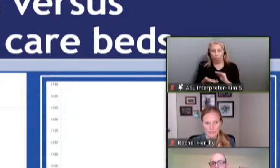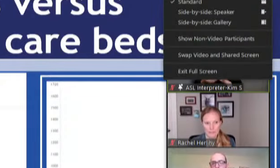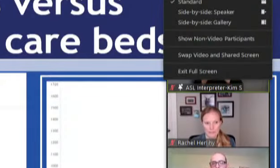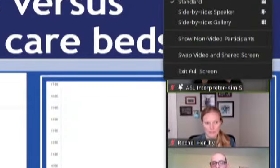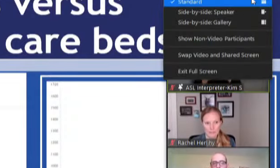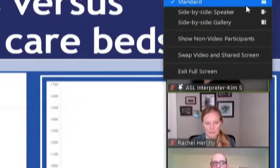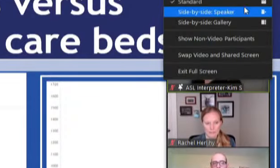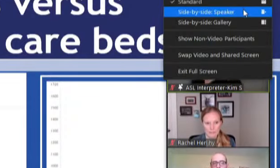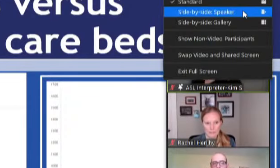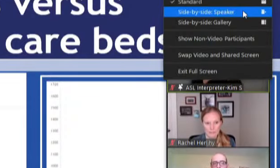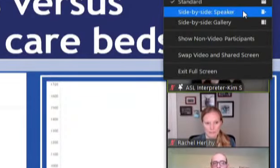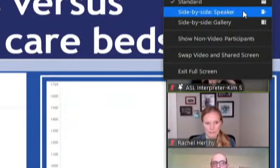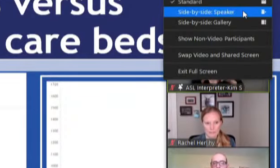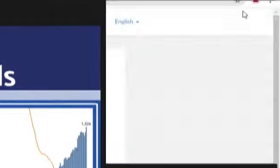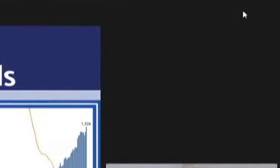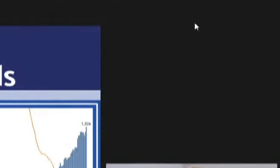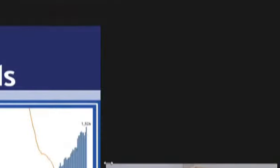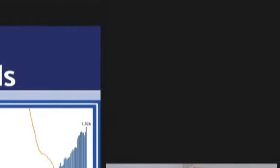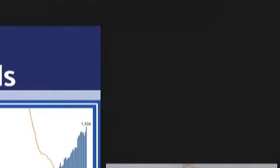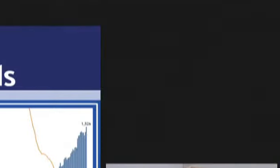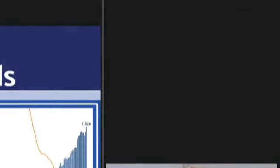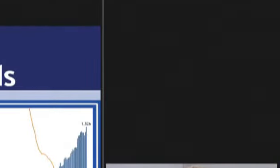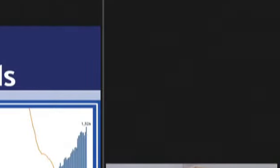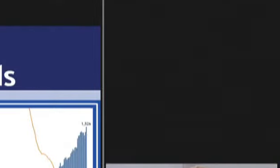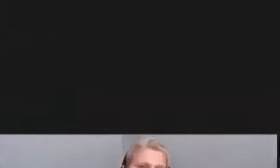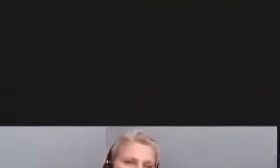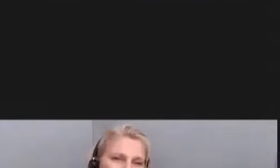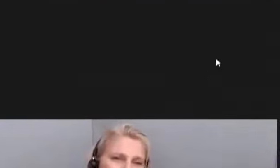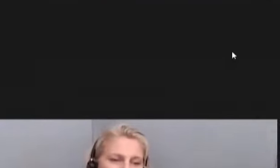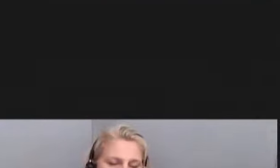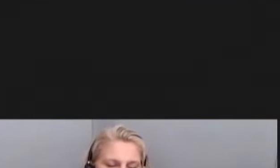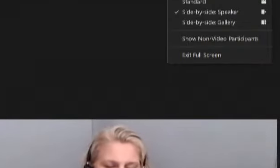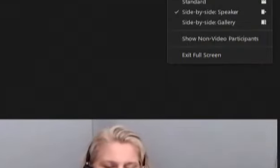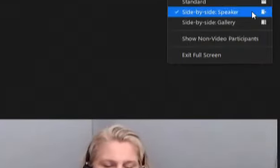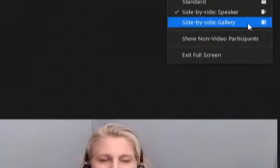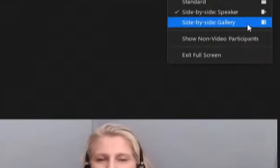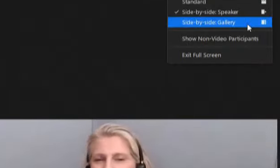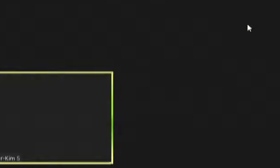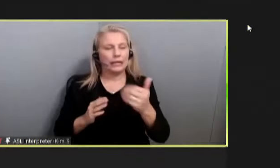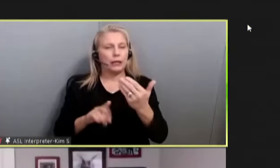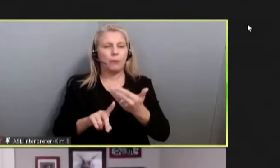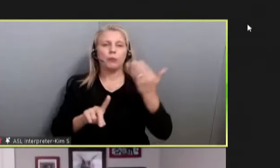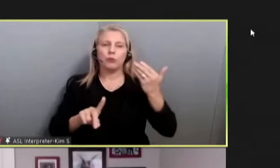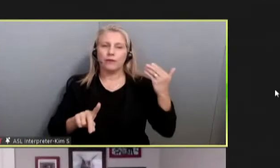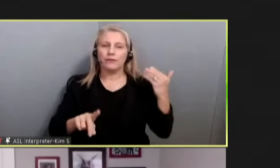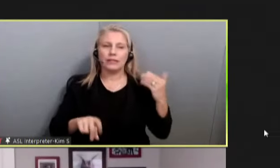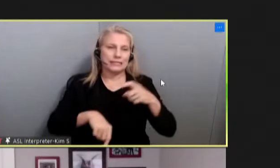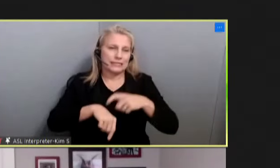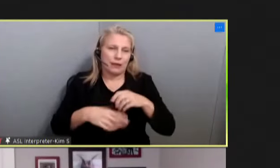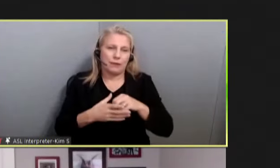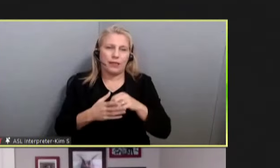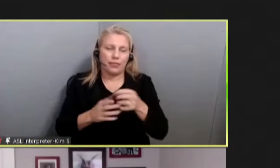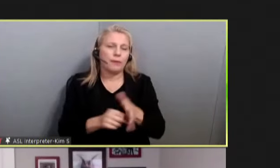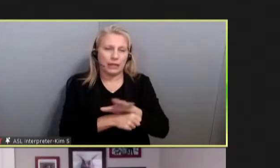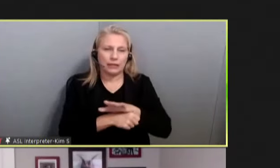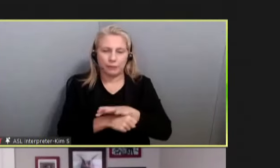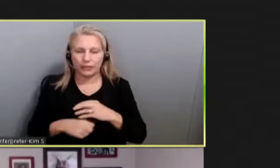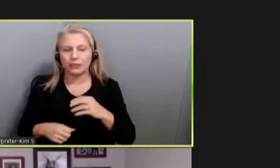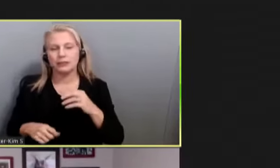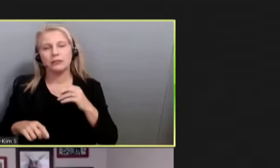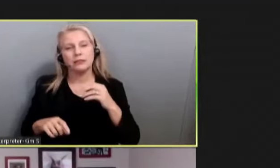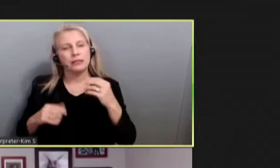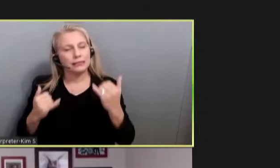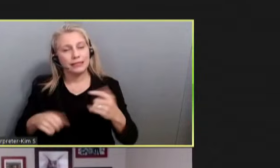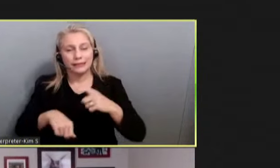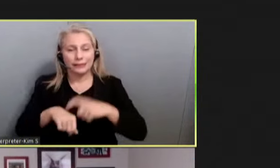beds available in the state of Colorado than we have seen at any previous point in the pandemic. And while there are from time to time some